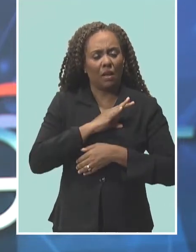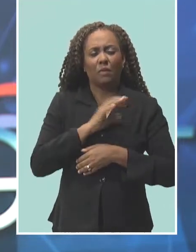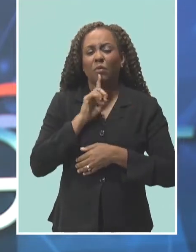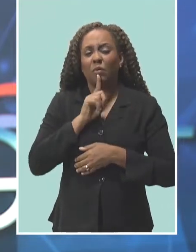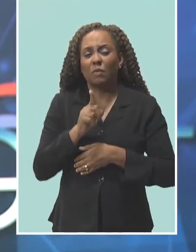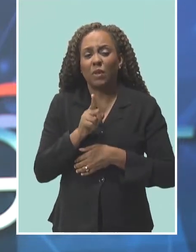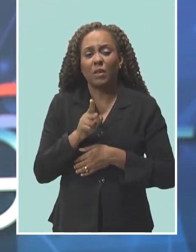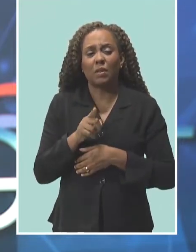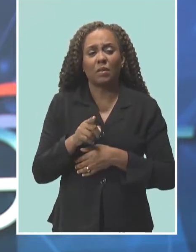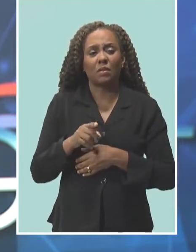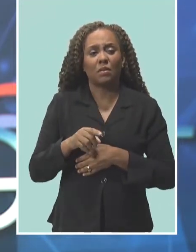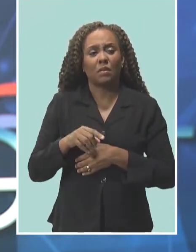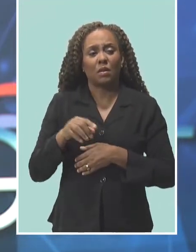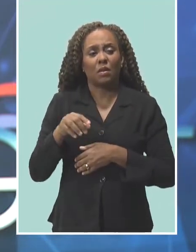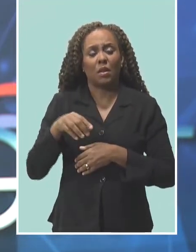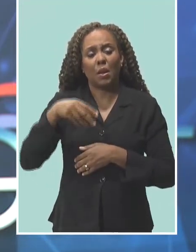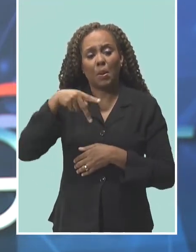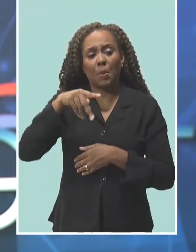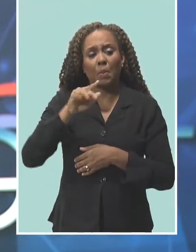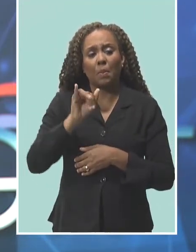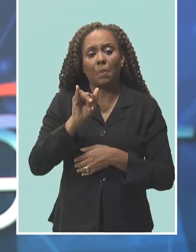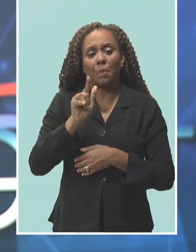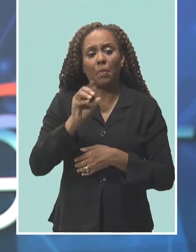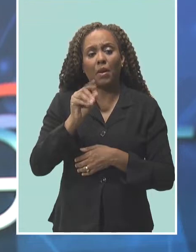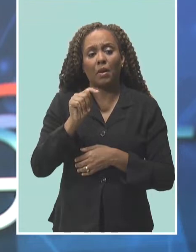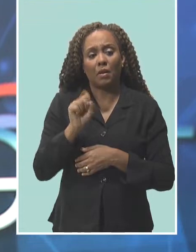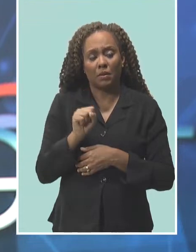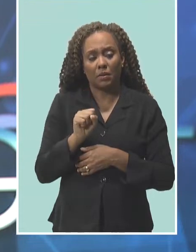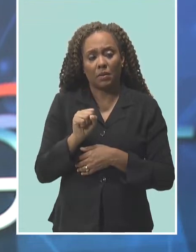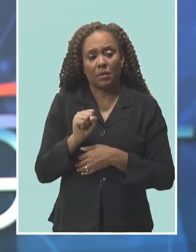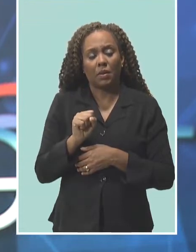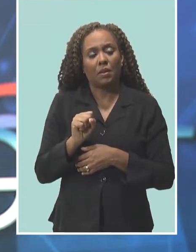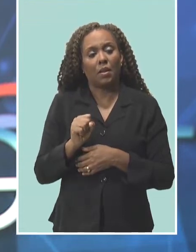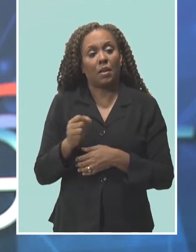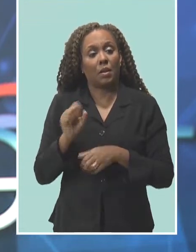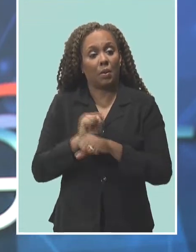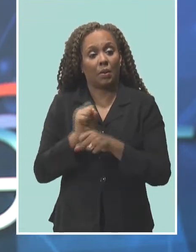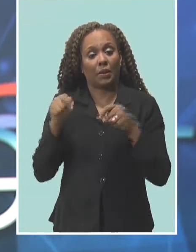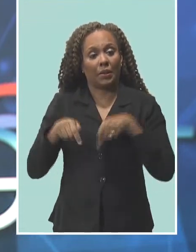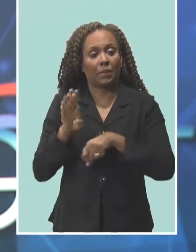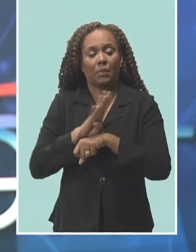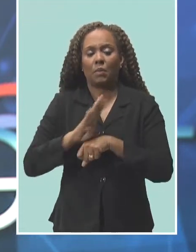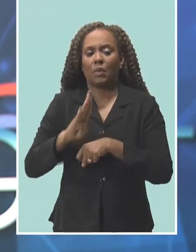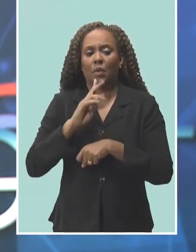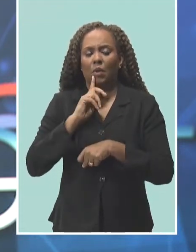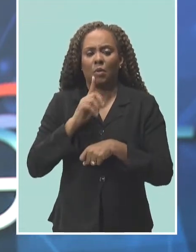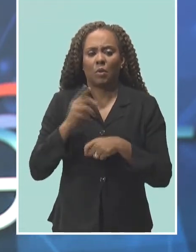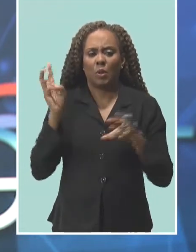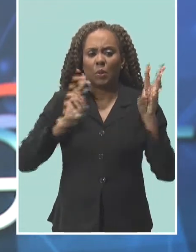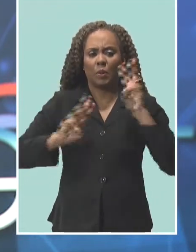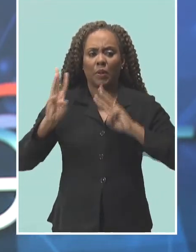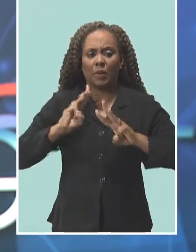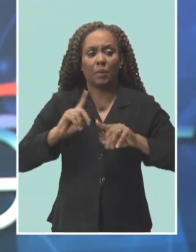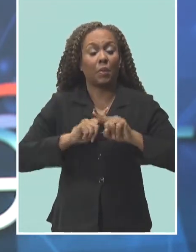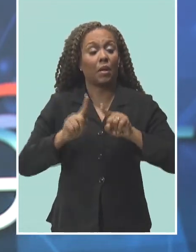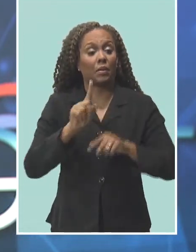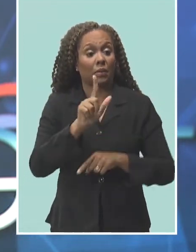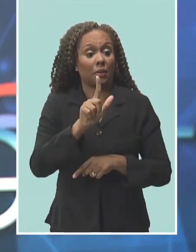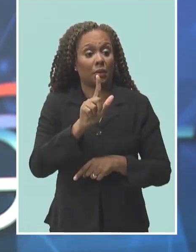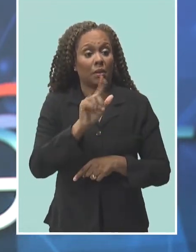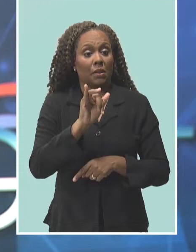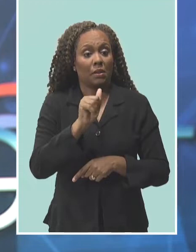in Barbados, on edge, and as a consequence, they have sought the union's input. Now, Liat's management has, however, stated publicly it